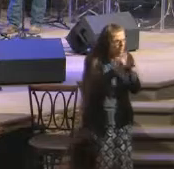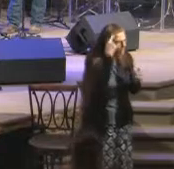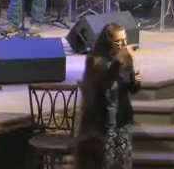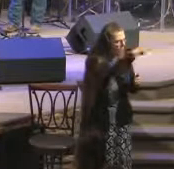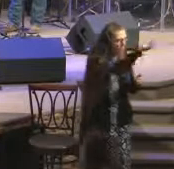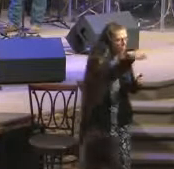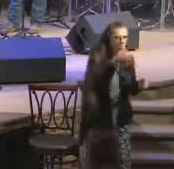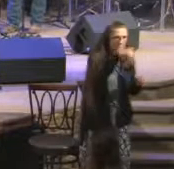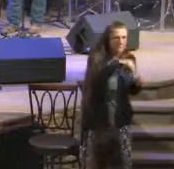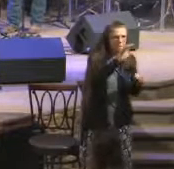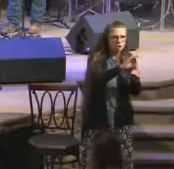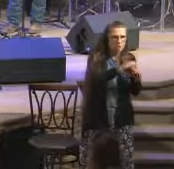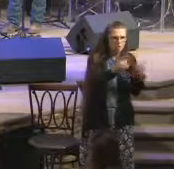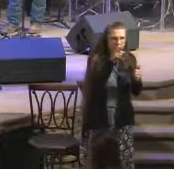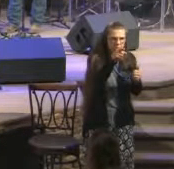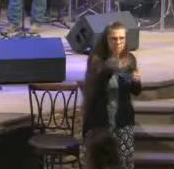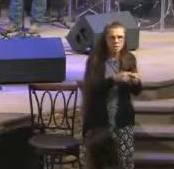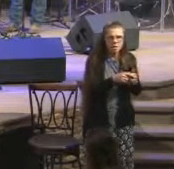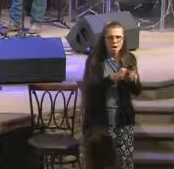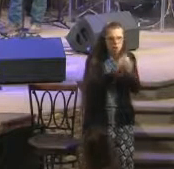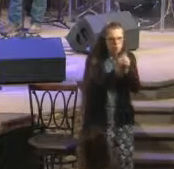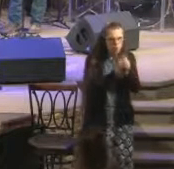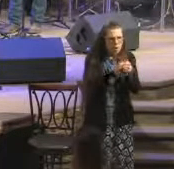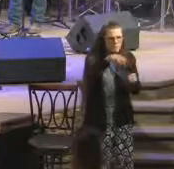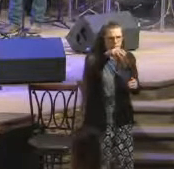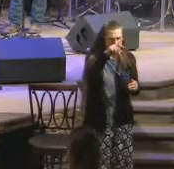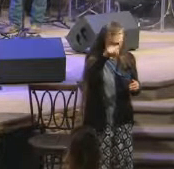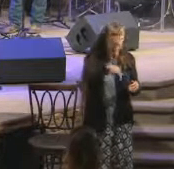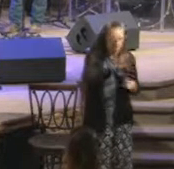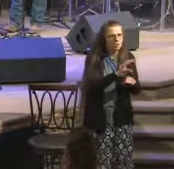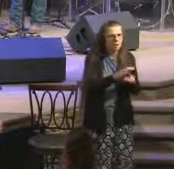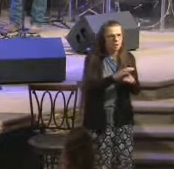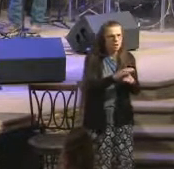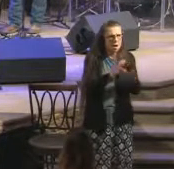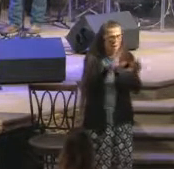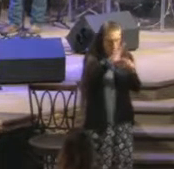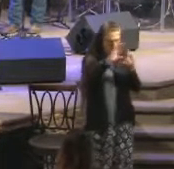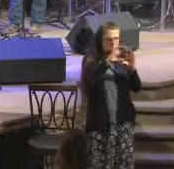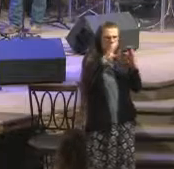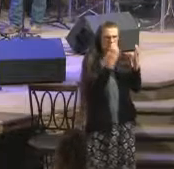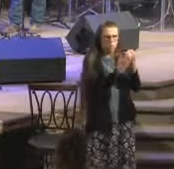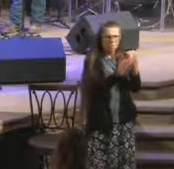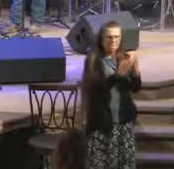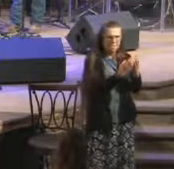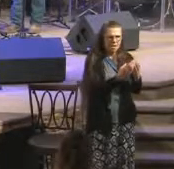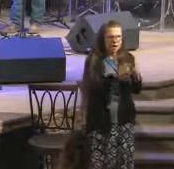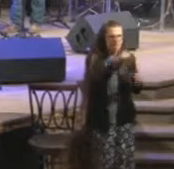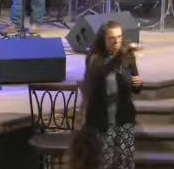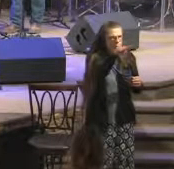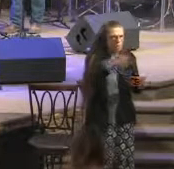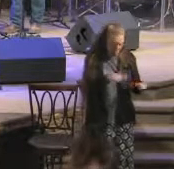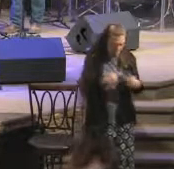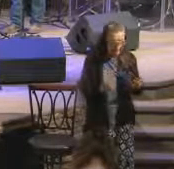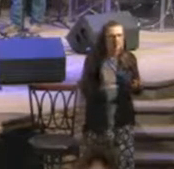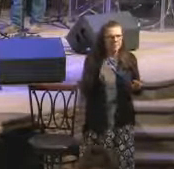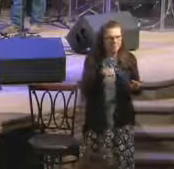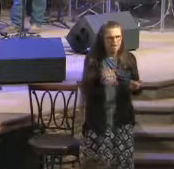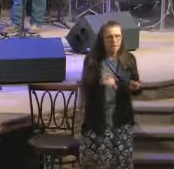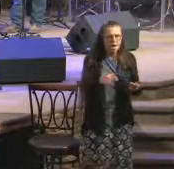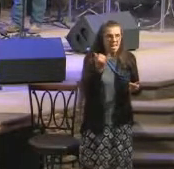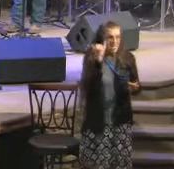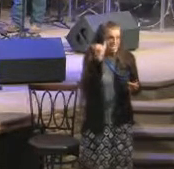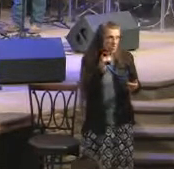that are in church with you. Pray for Poyen Assembly of God. Pray for our community. Those of you that live in Poyen, you pray for Poyen. If